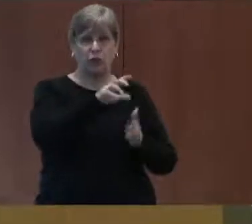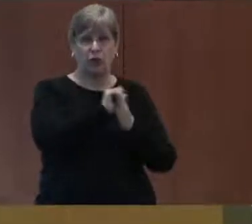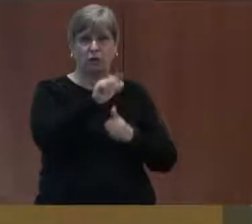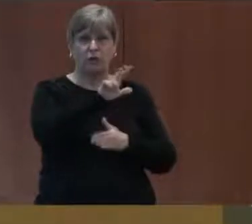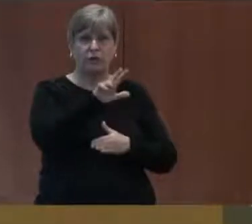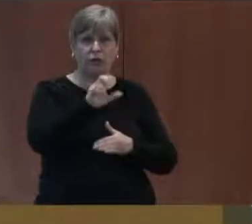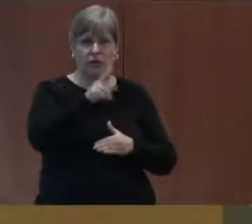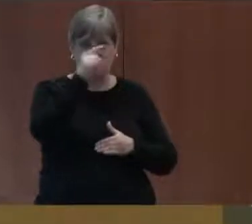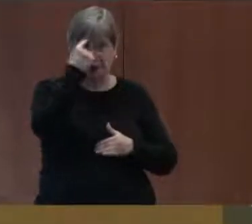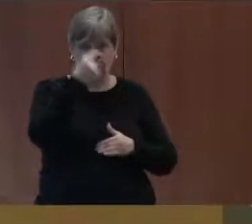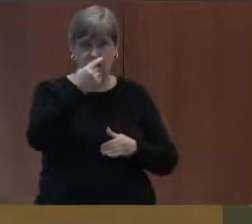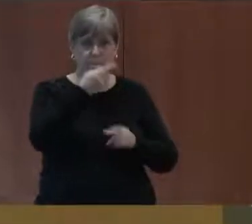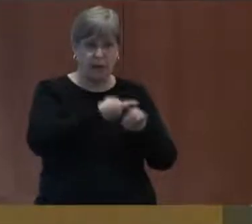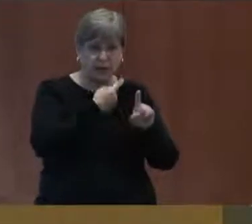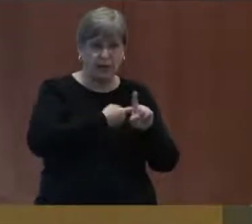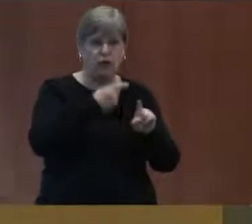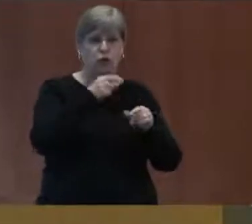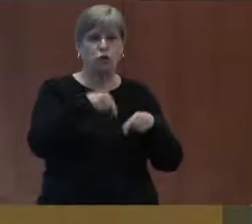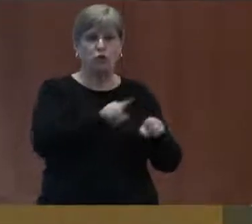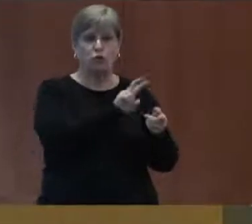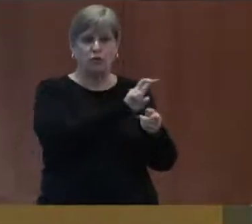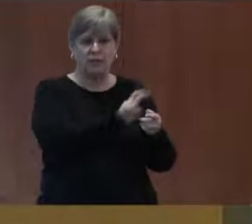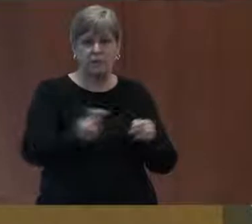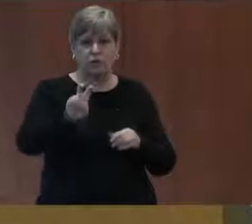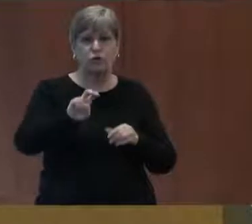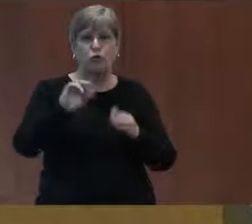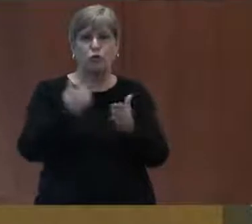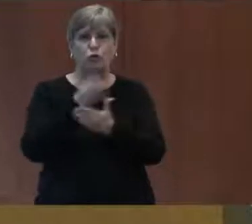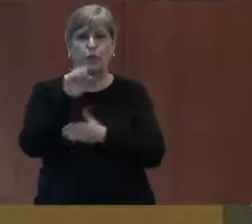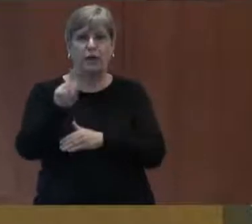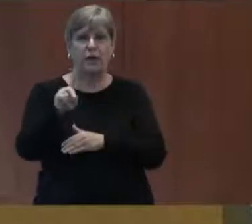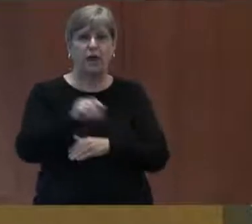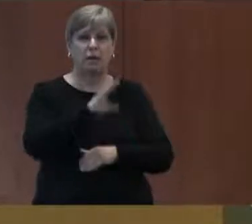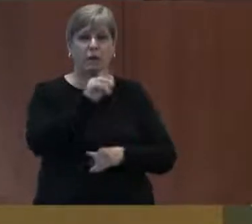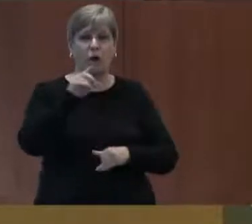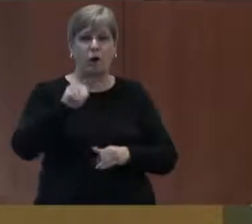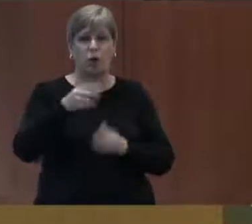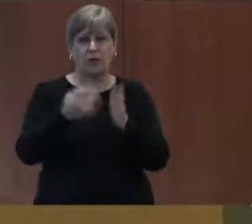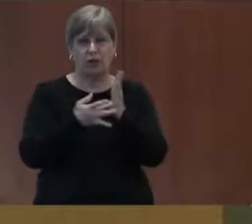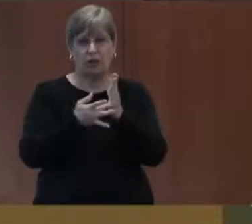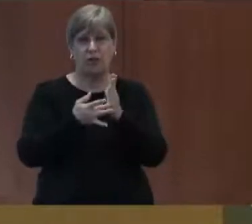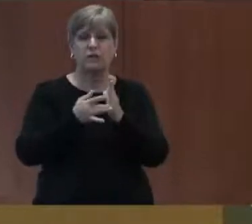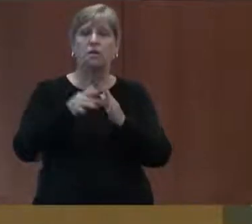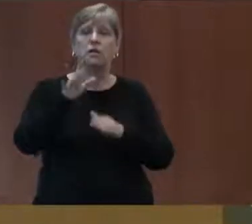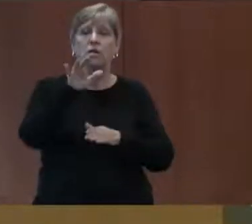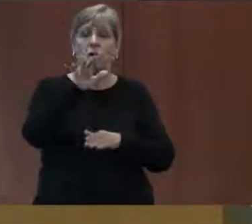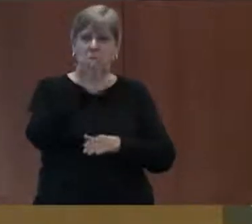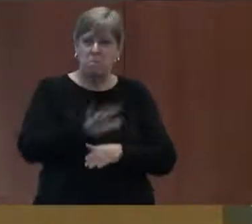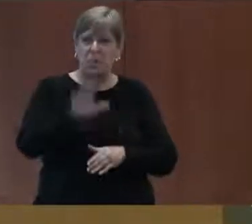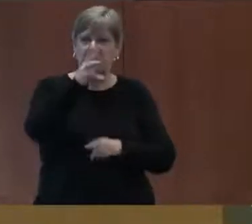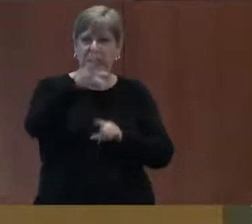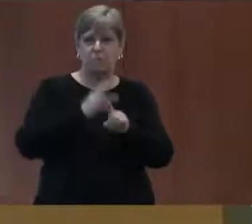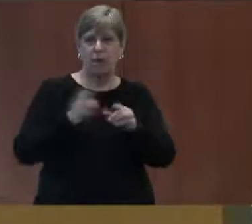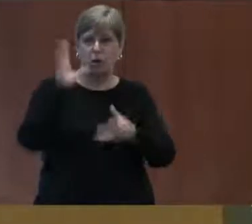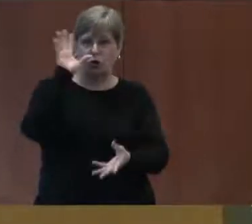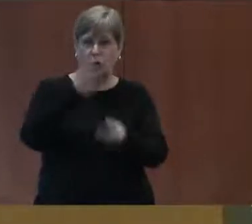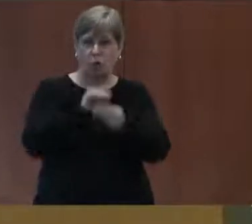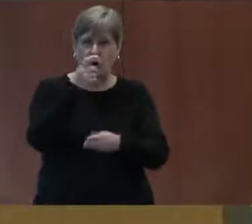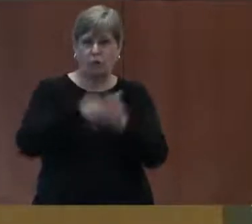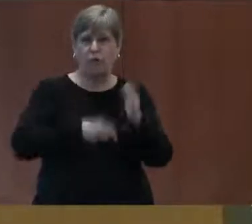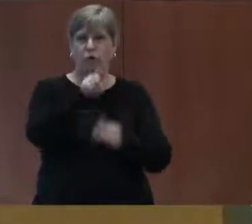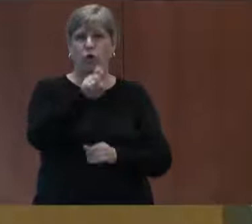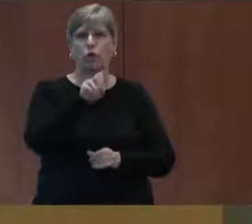$19,862.53 per month during the transition to the new bid, and Marco Technologies at an approximate 6-month total cost of